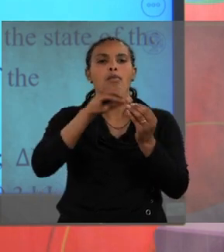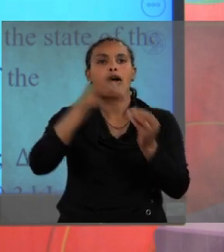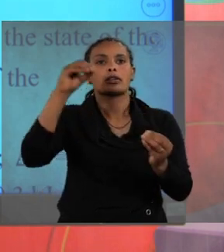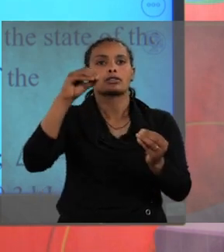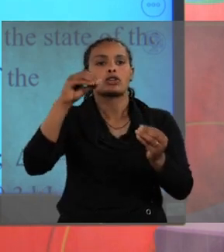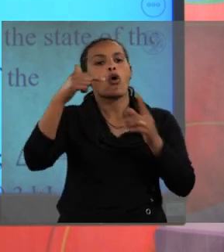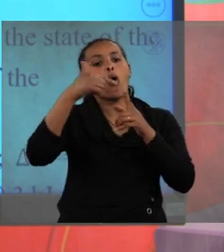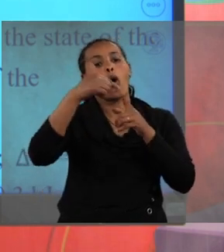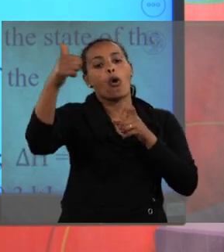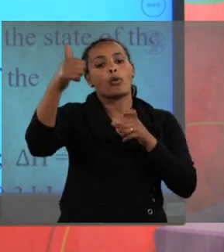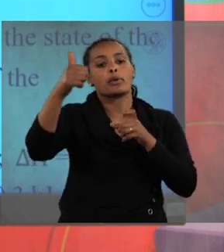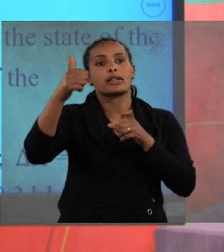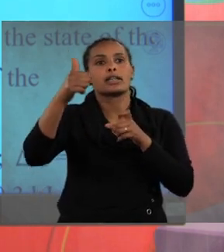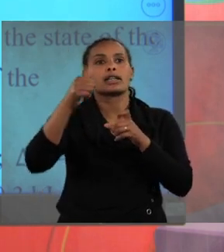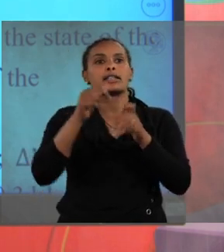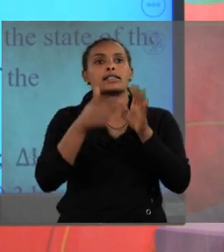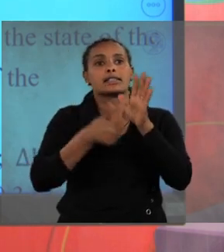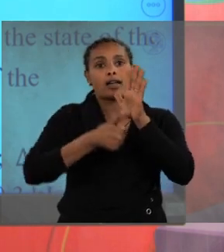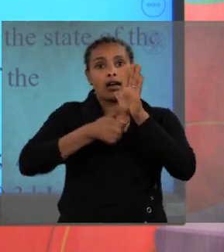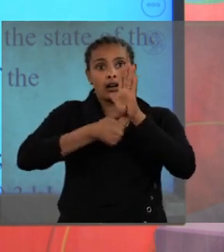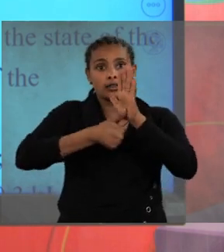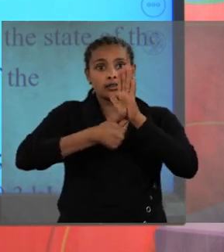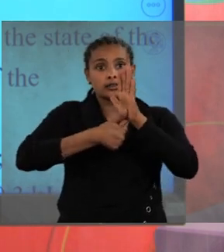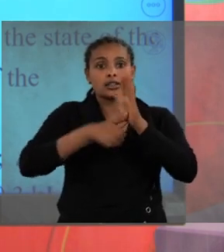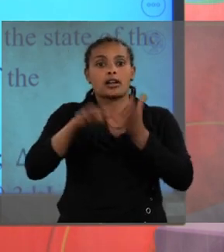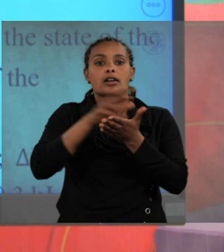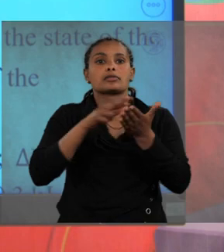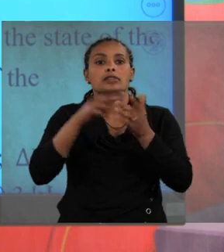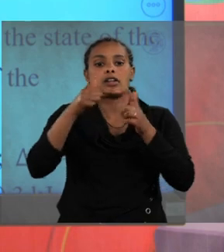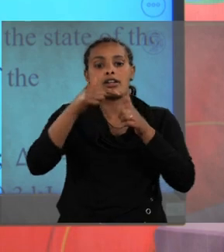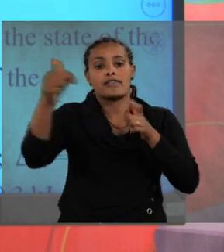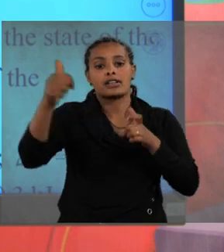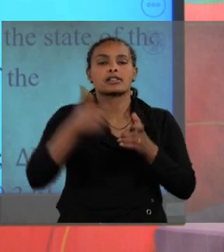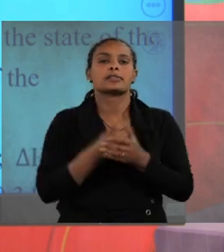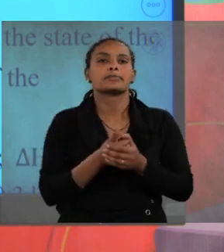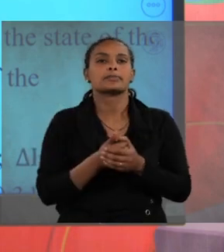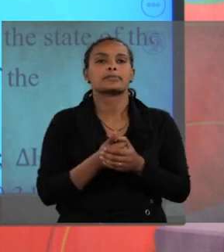but opposite in sign when the reaction is reversed.